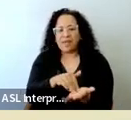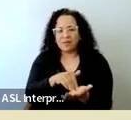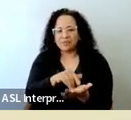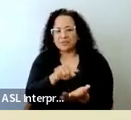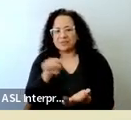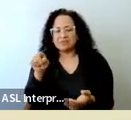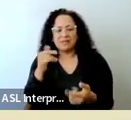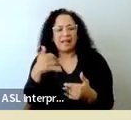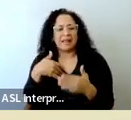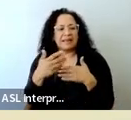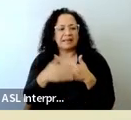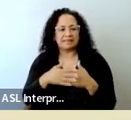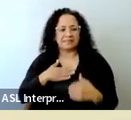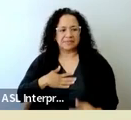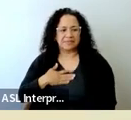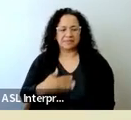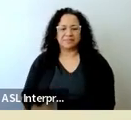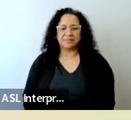slide. Thanks.